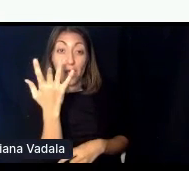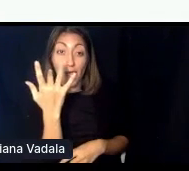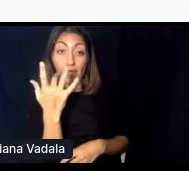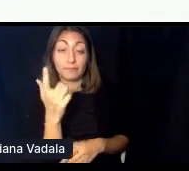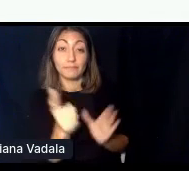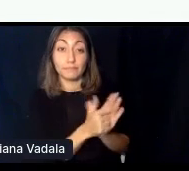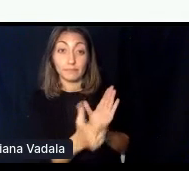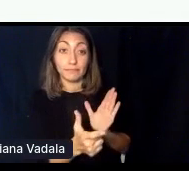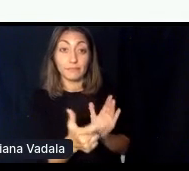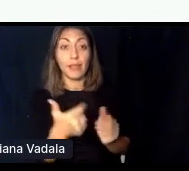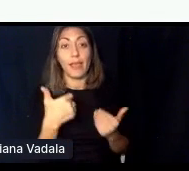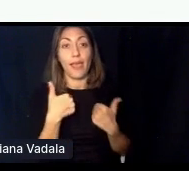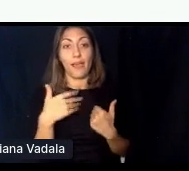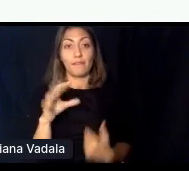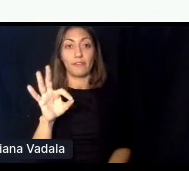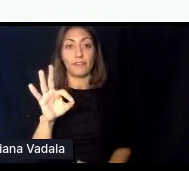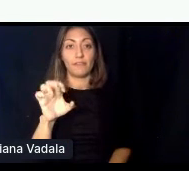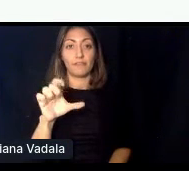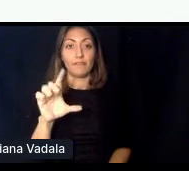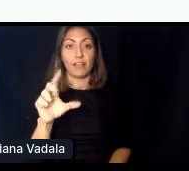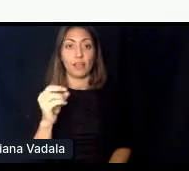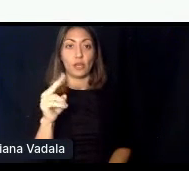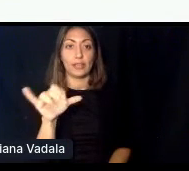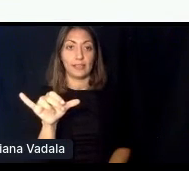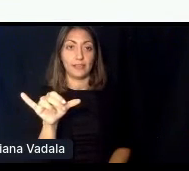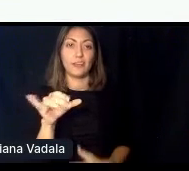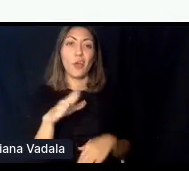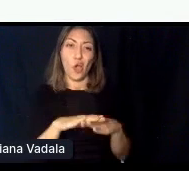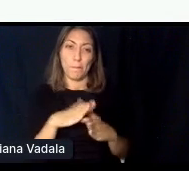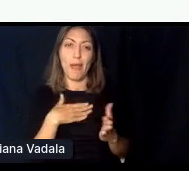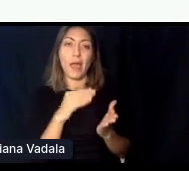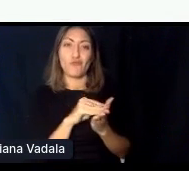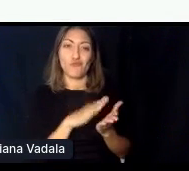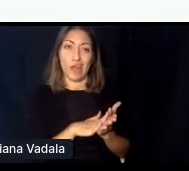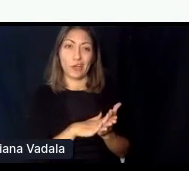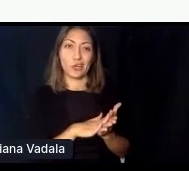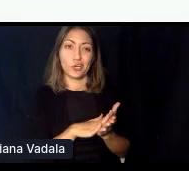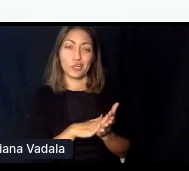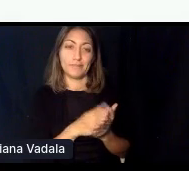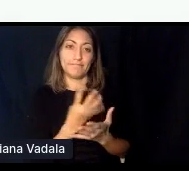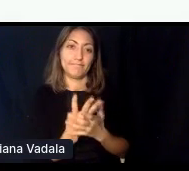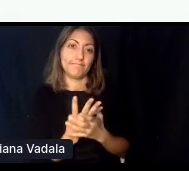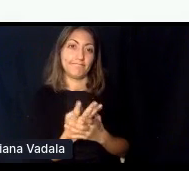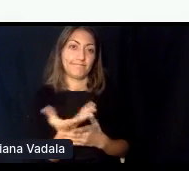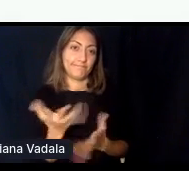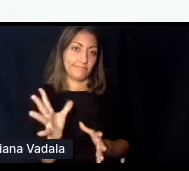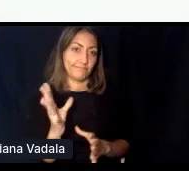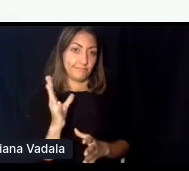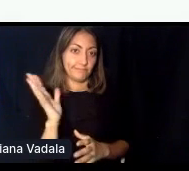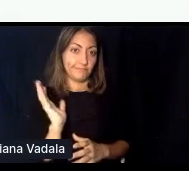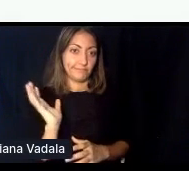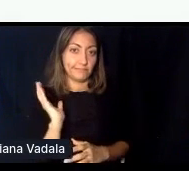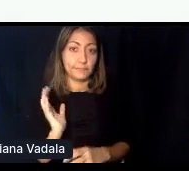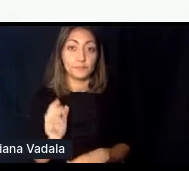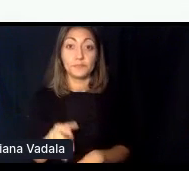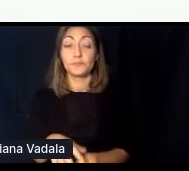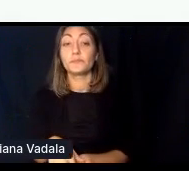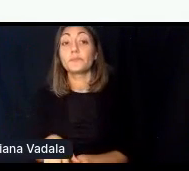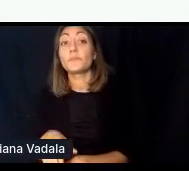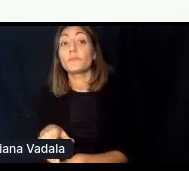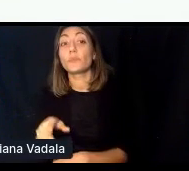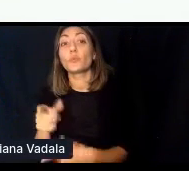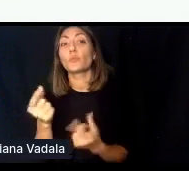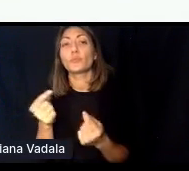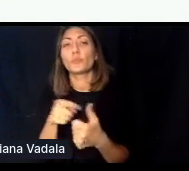response? You choose the recommended reply for previously incarcerated and edit the response to